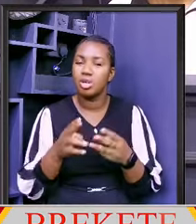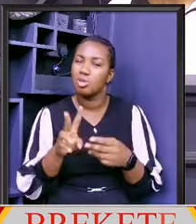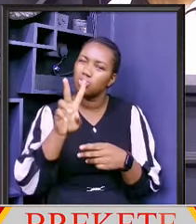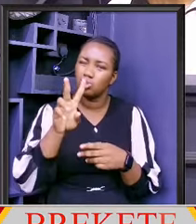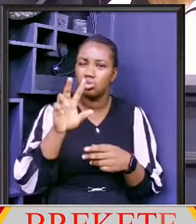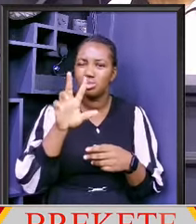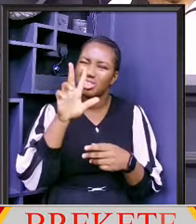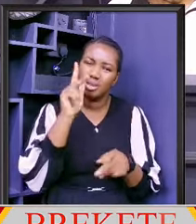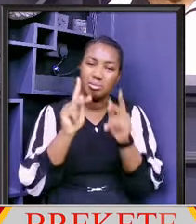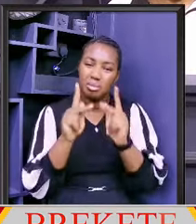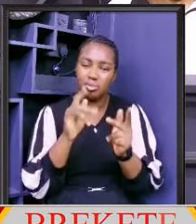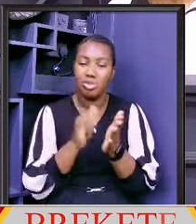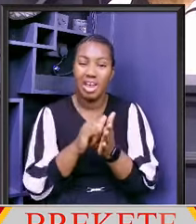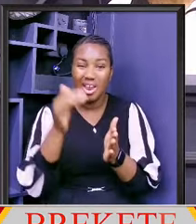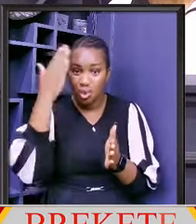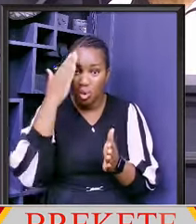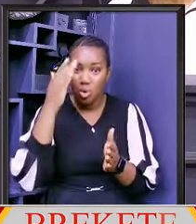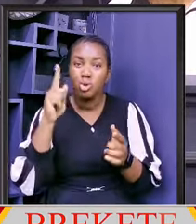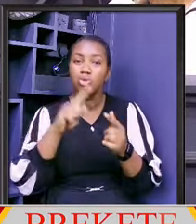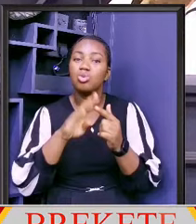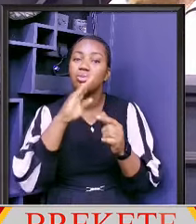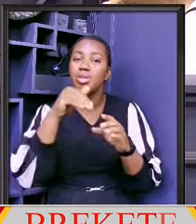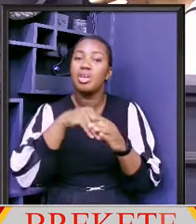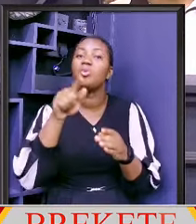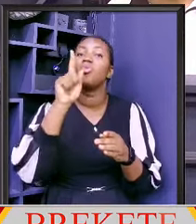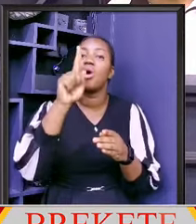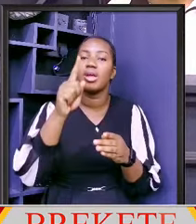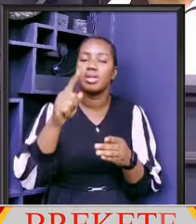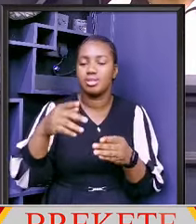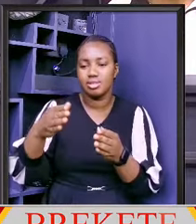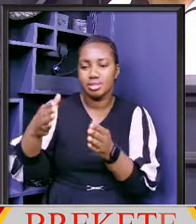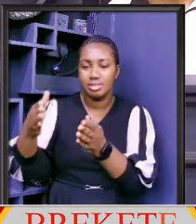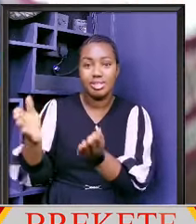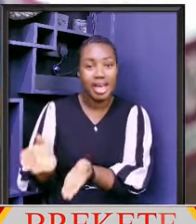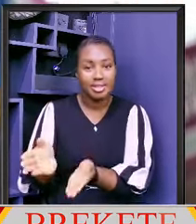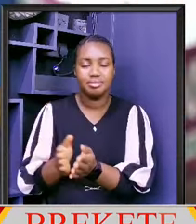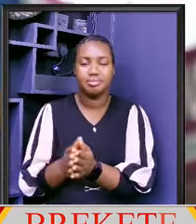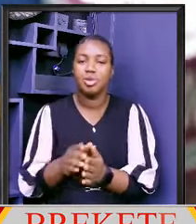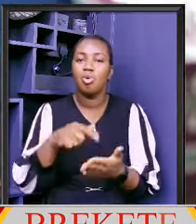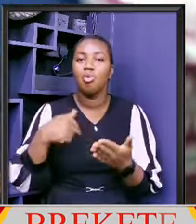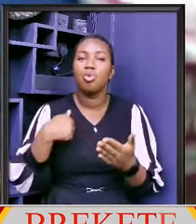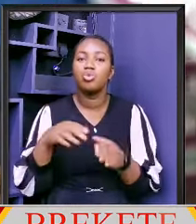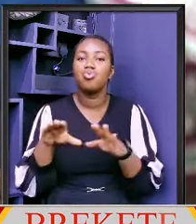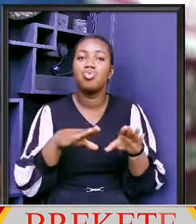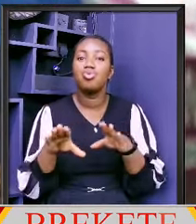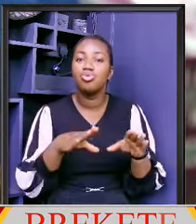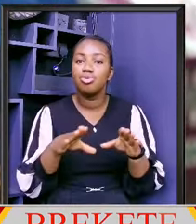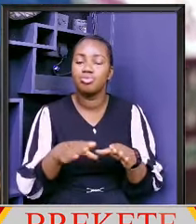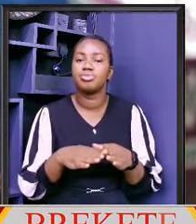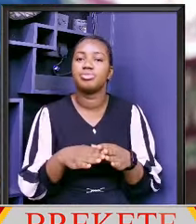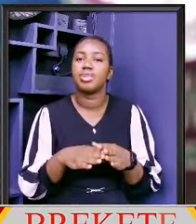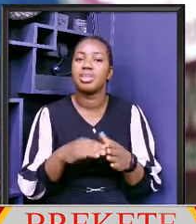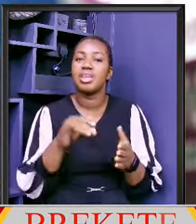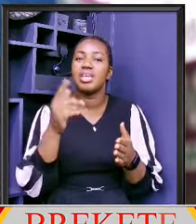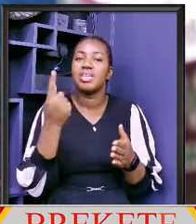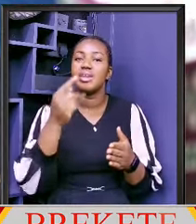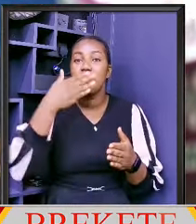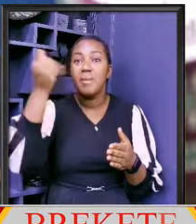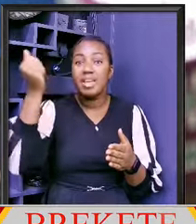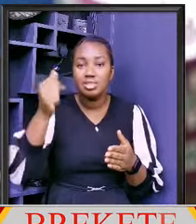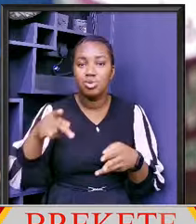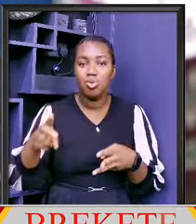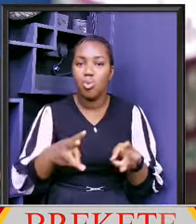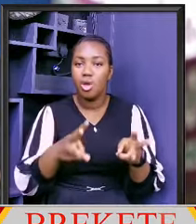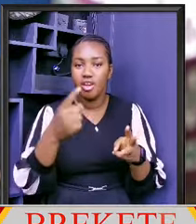2-3 people with sabi. Made them day one side. What will they do? Now be the best form of election,